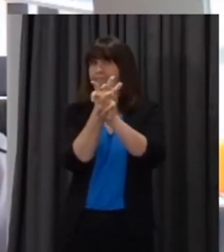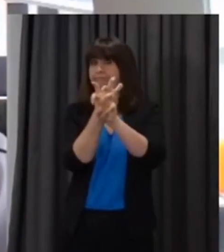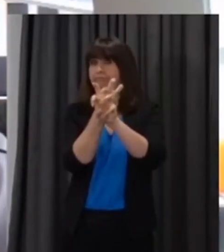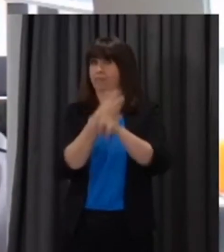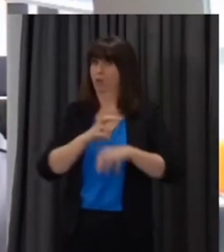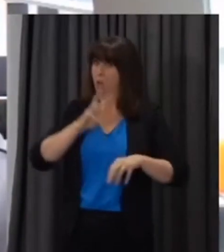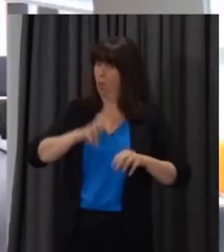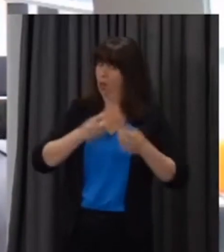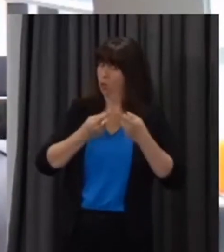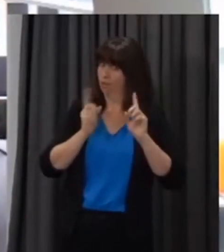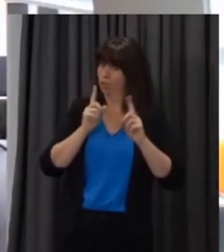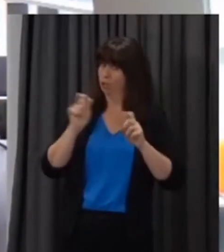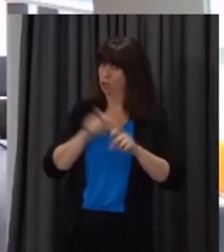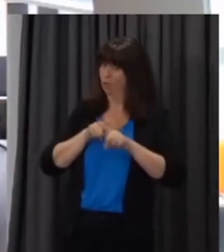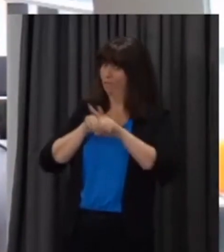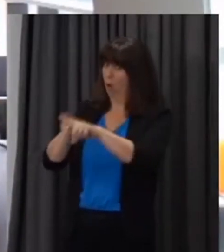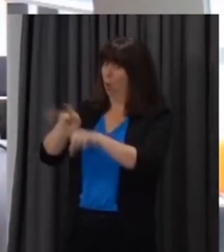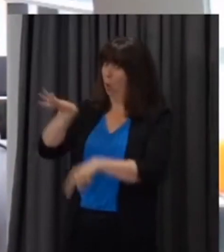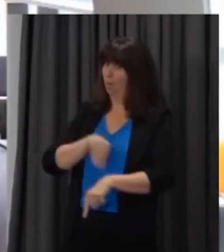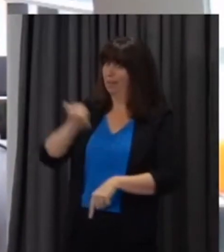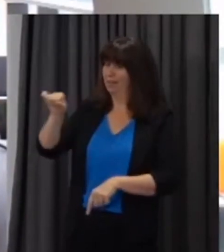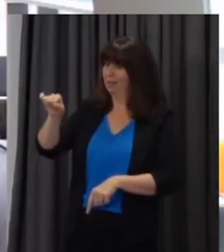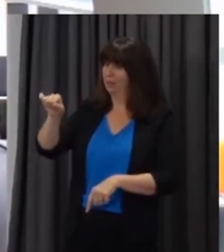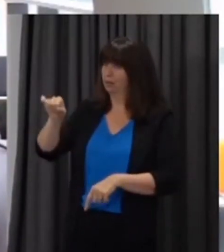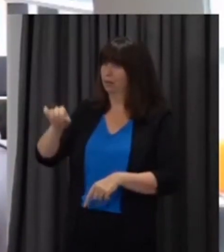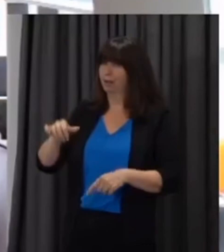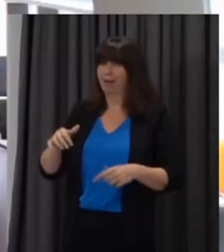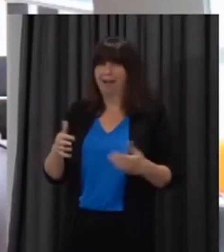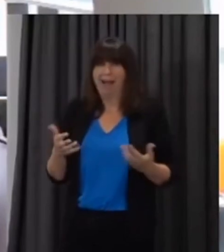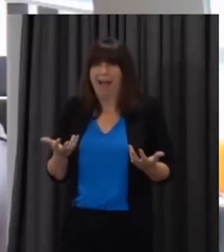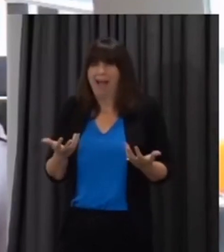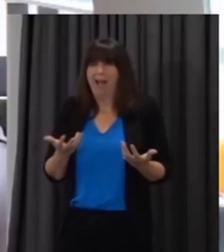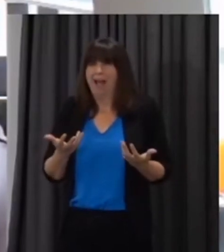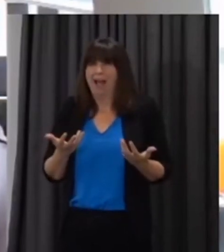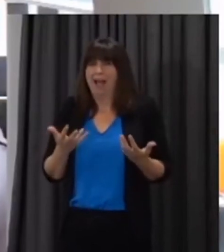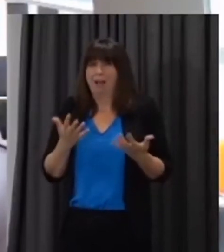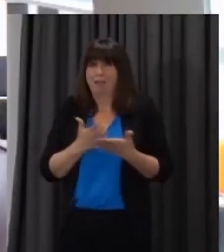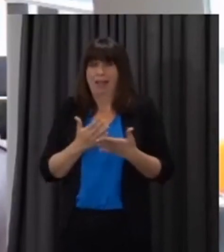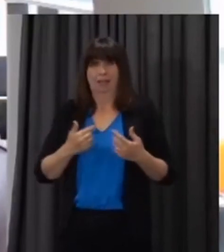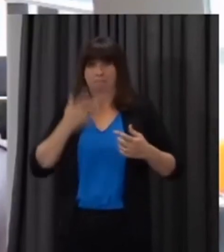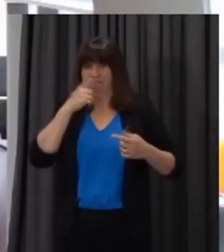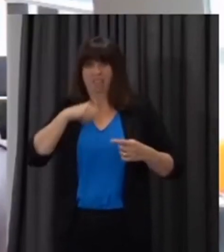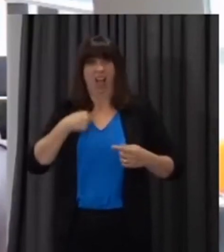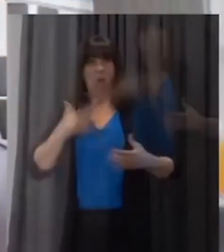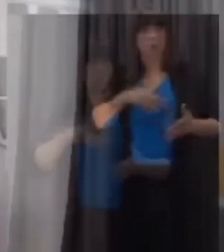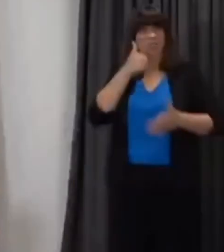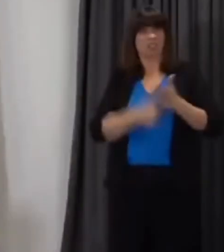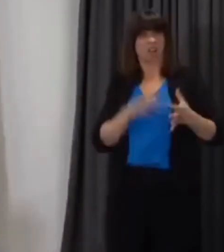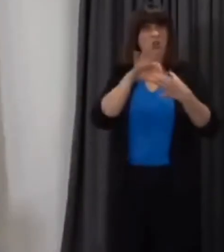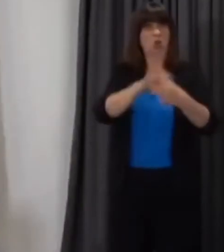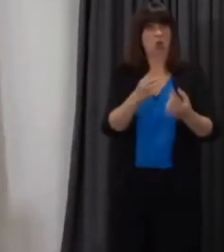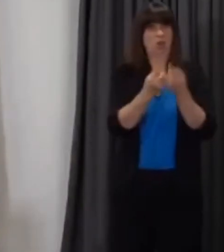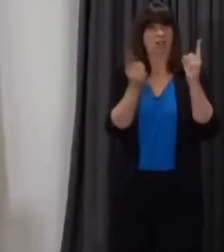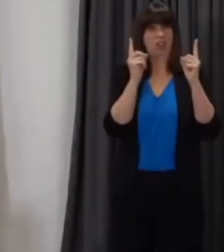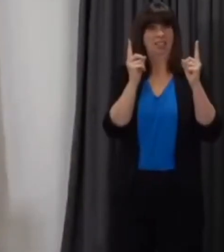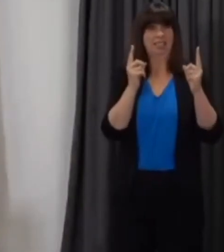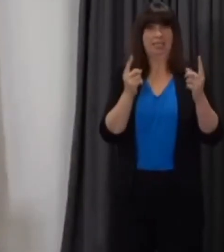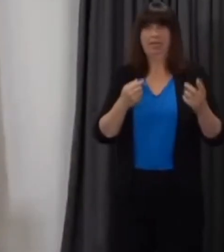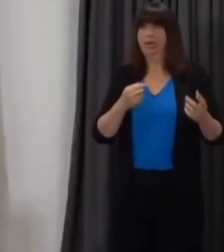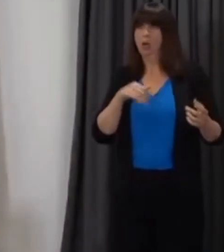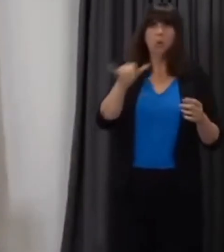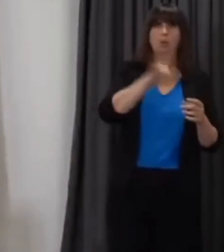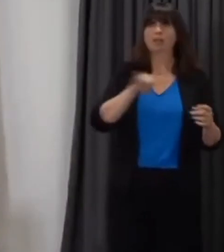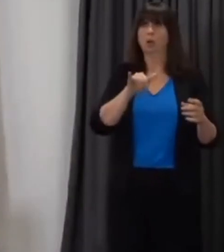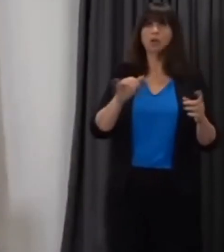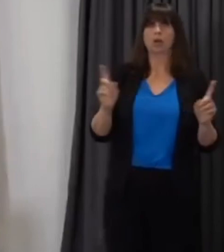universities to follow suit and how on earth does any potential student know what they're signing up well mark as you know universities